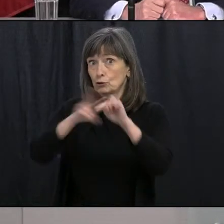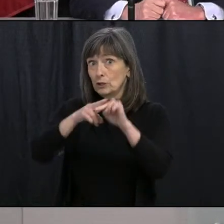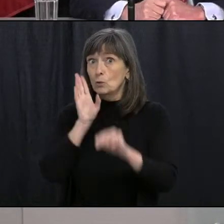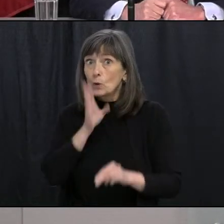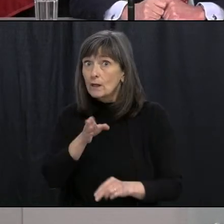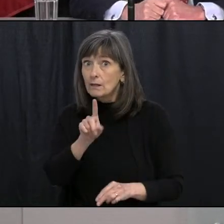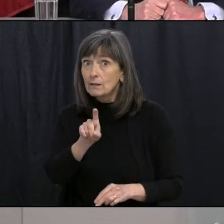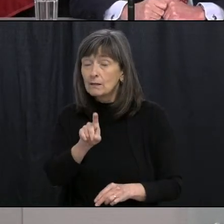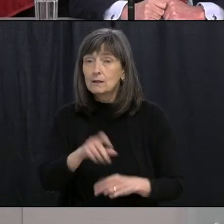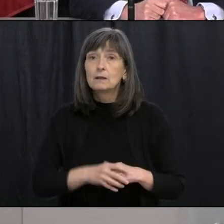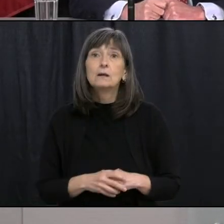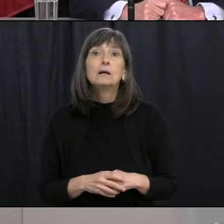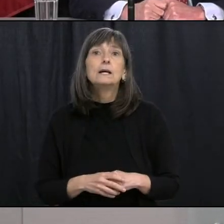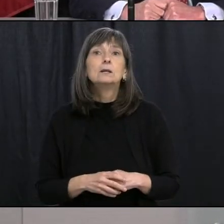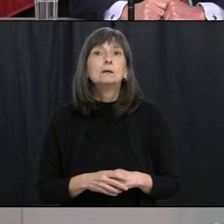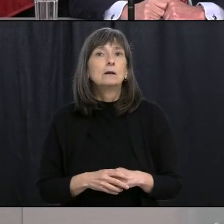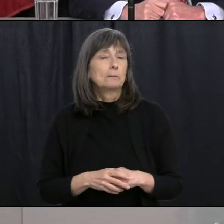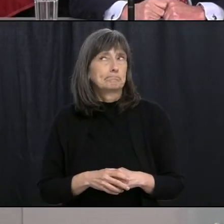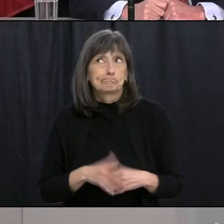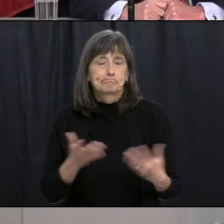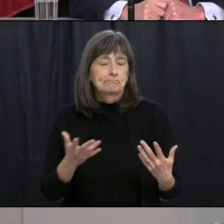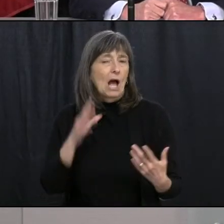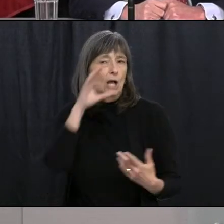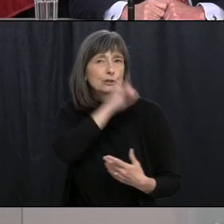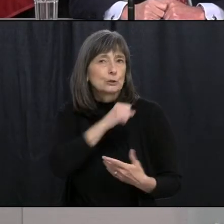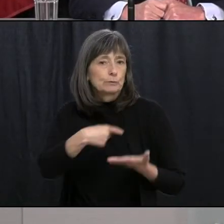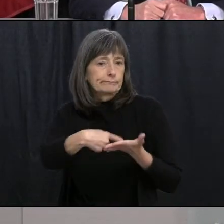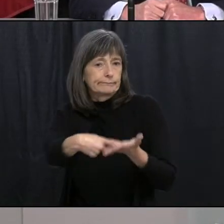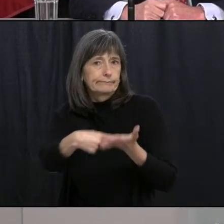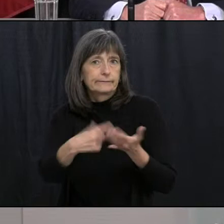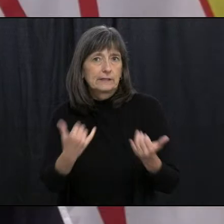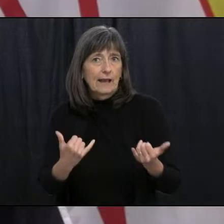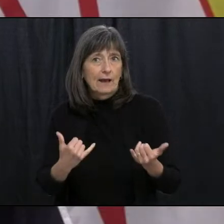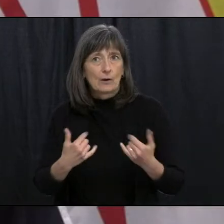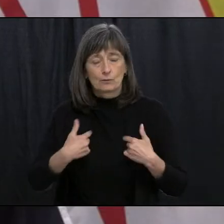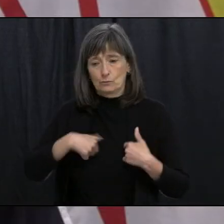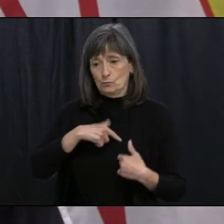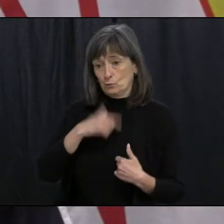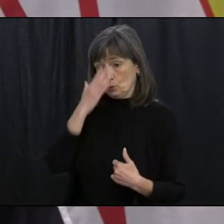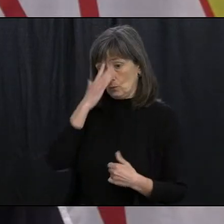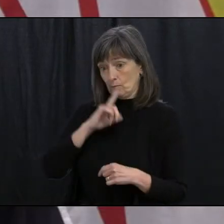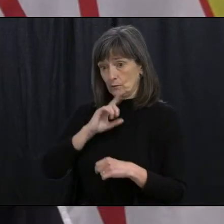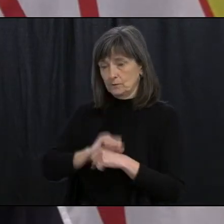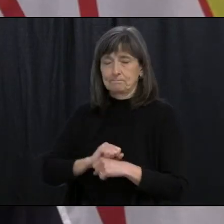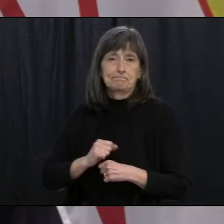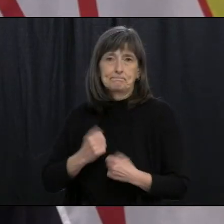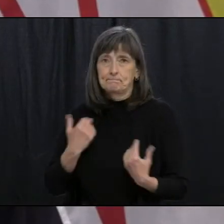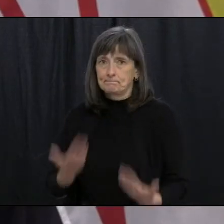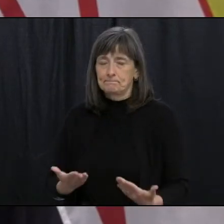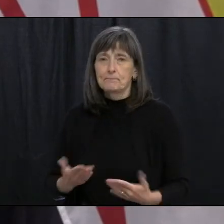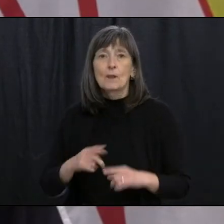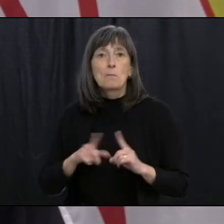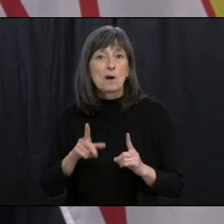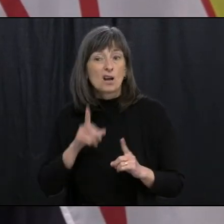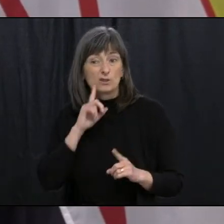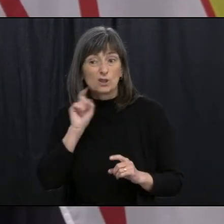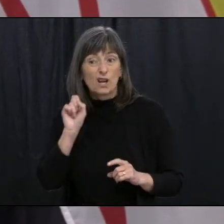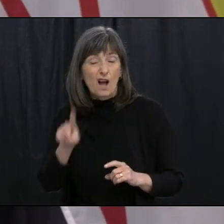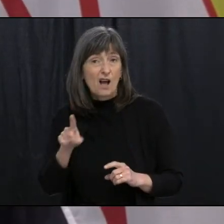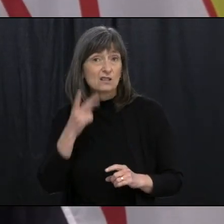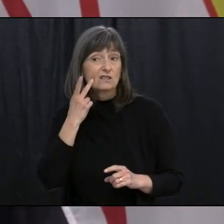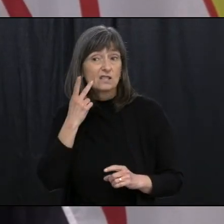So those discussions, I'm sure, are happening. I don't have definitive answers for you today, but we can certainly follow up with